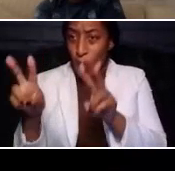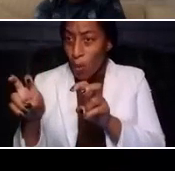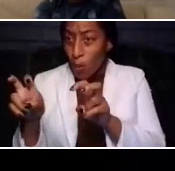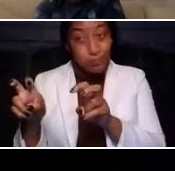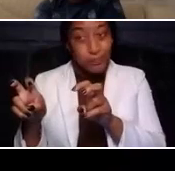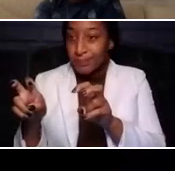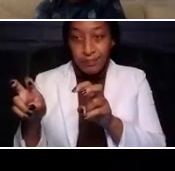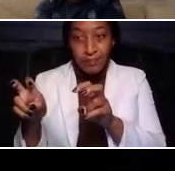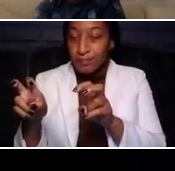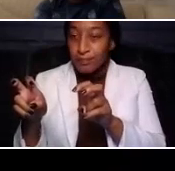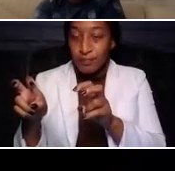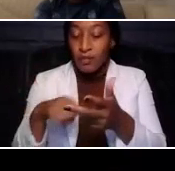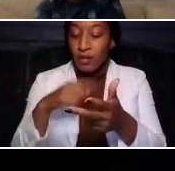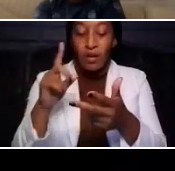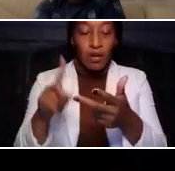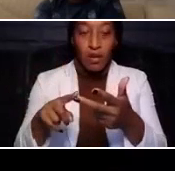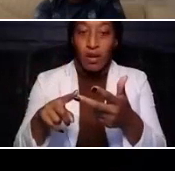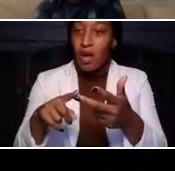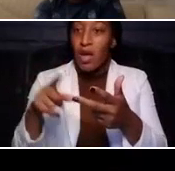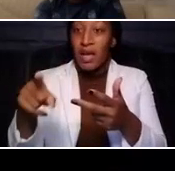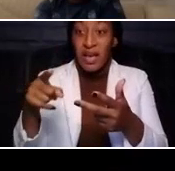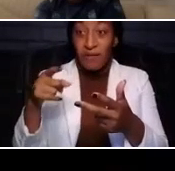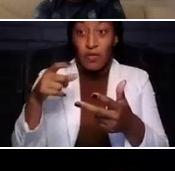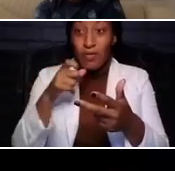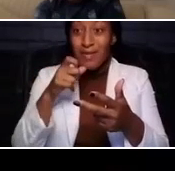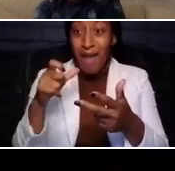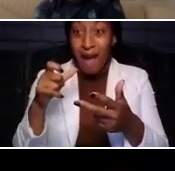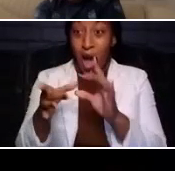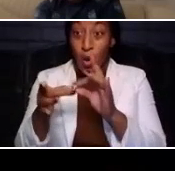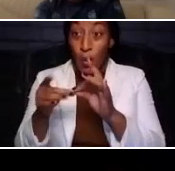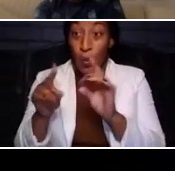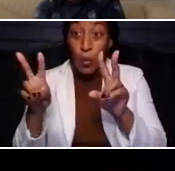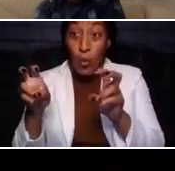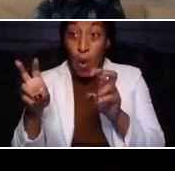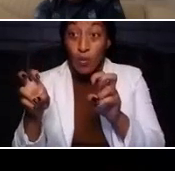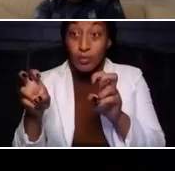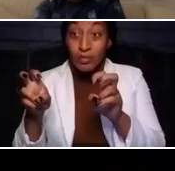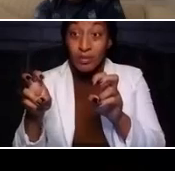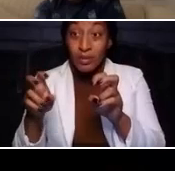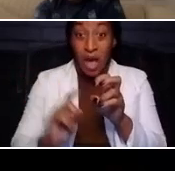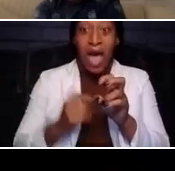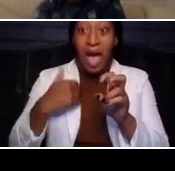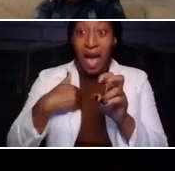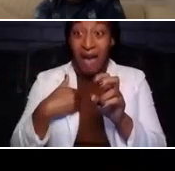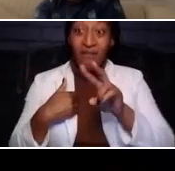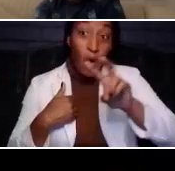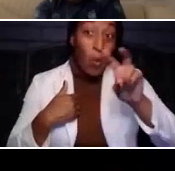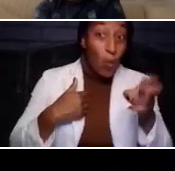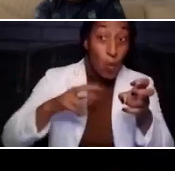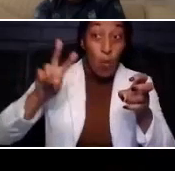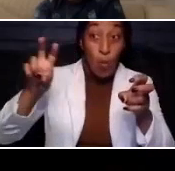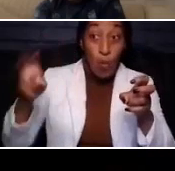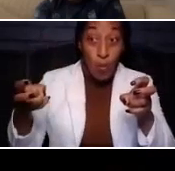put a quotation in quotation marks. This is one that gets students in a lot of hot water because they